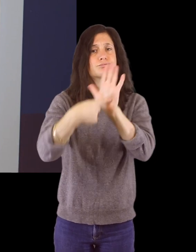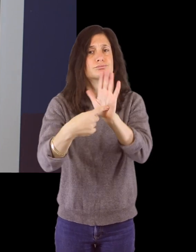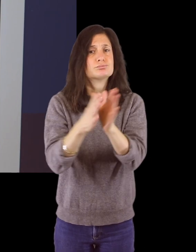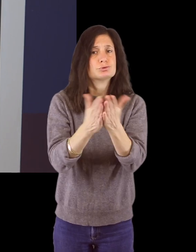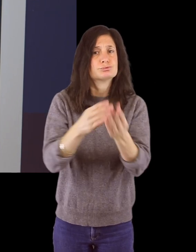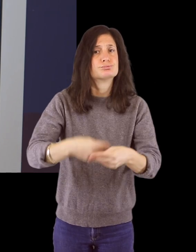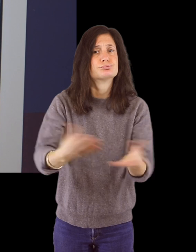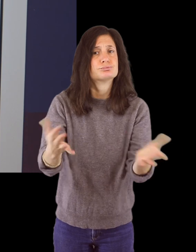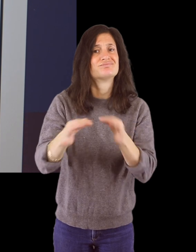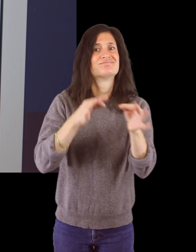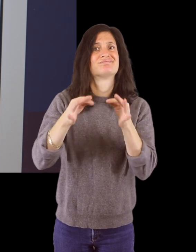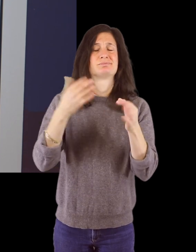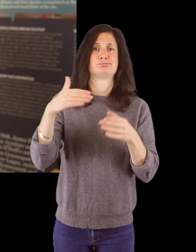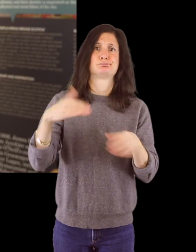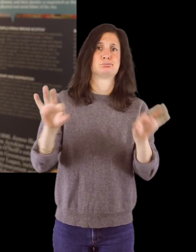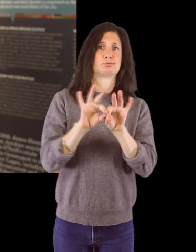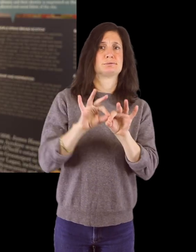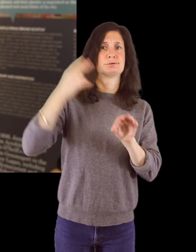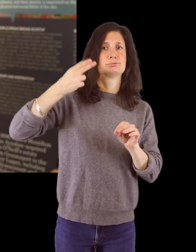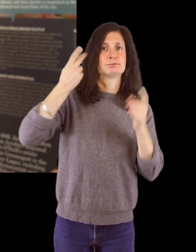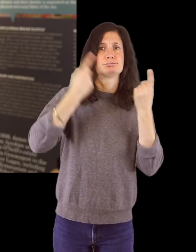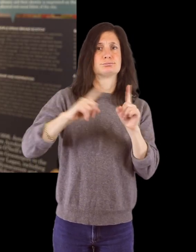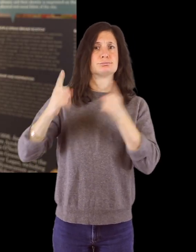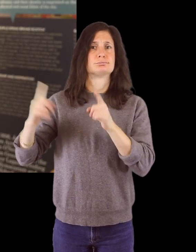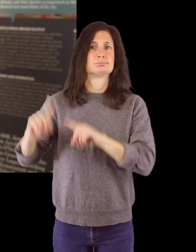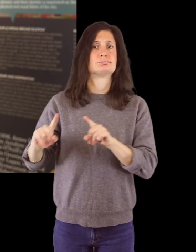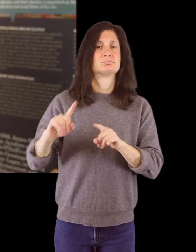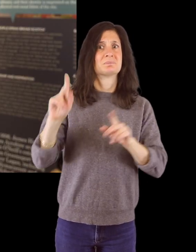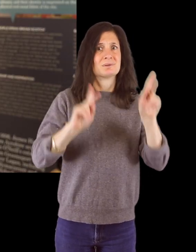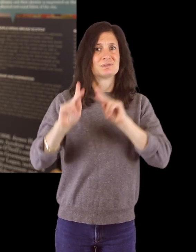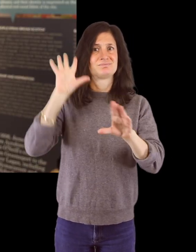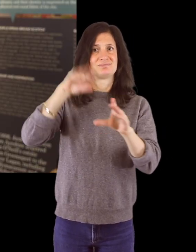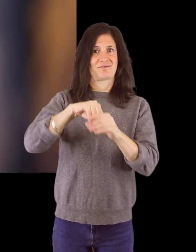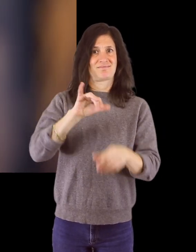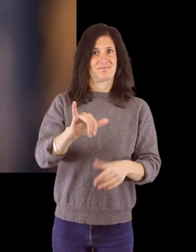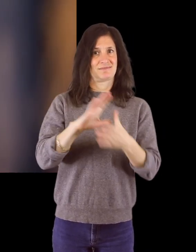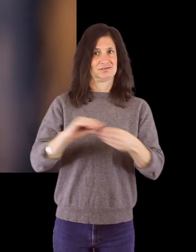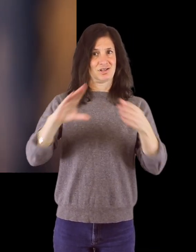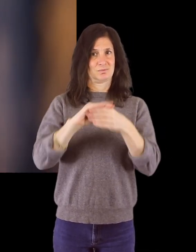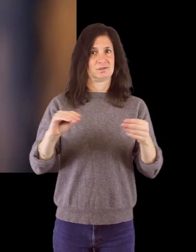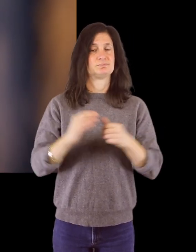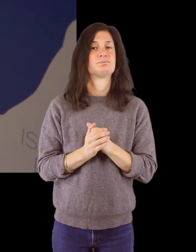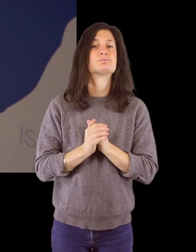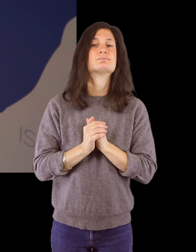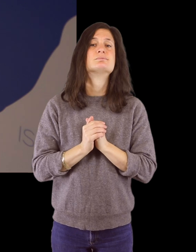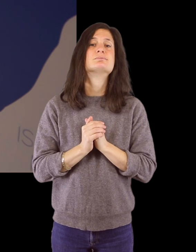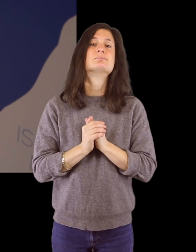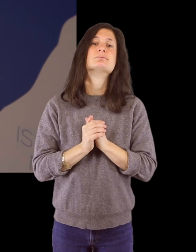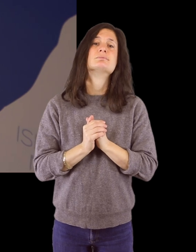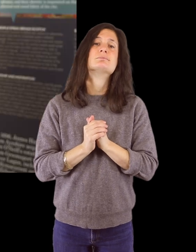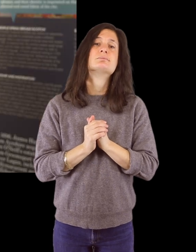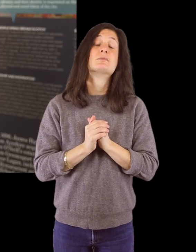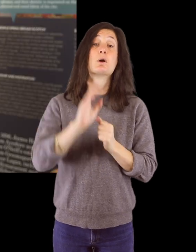literature detailing some of the most significant historical events and personalities involved in the Ulster Scots